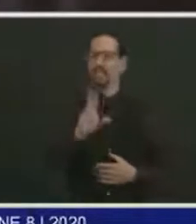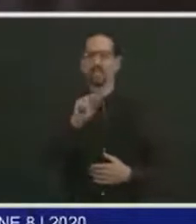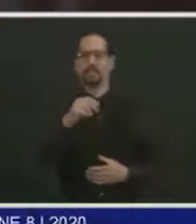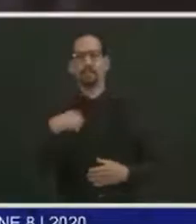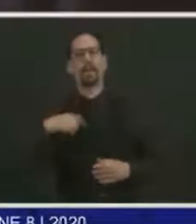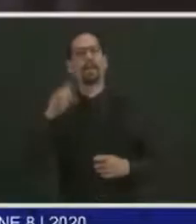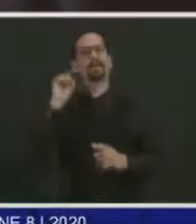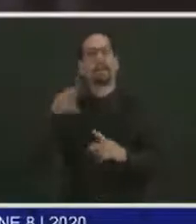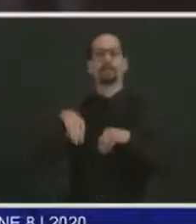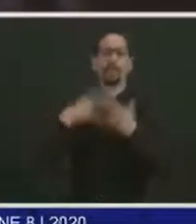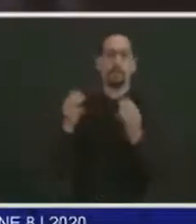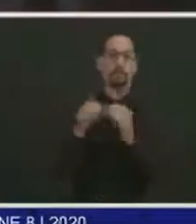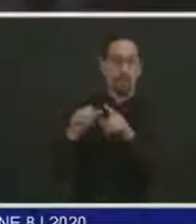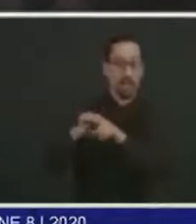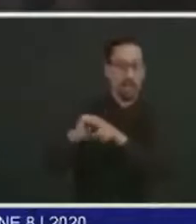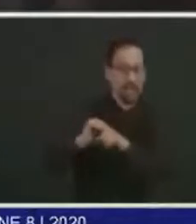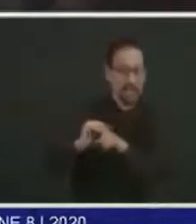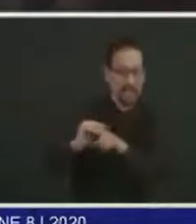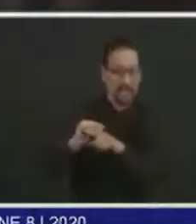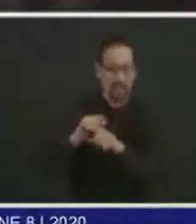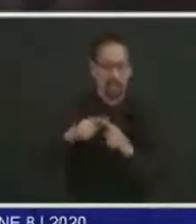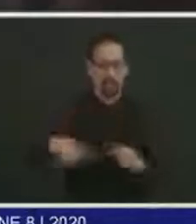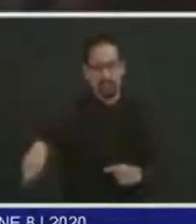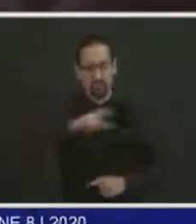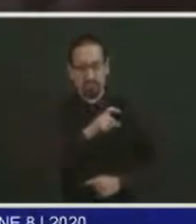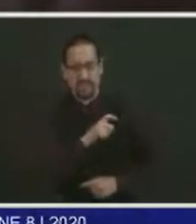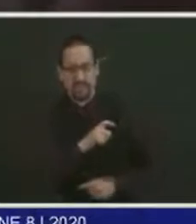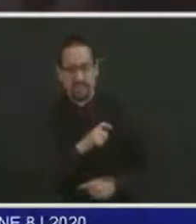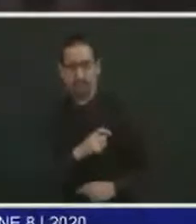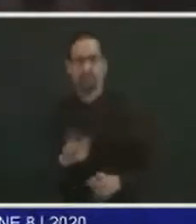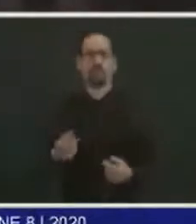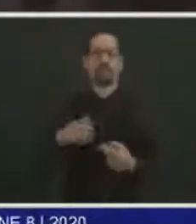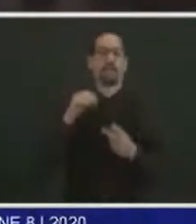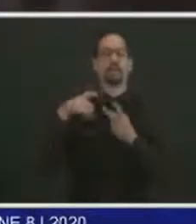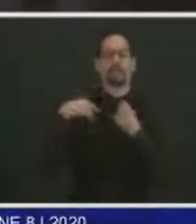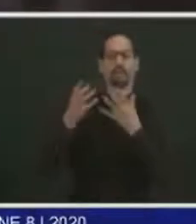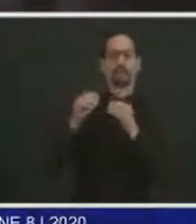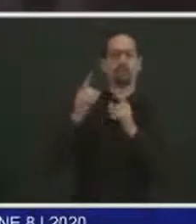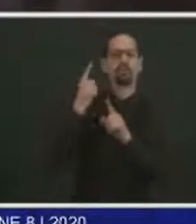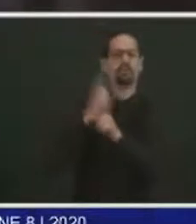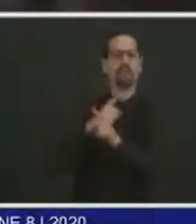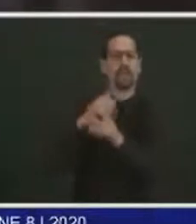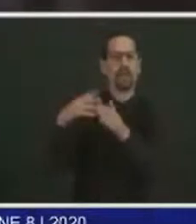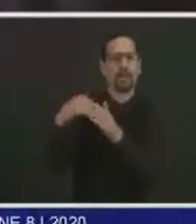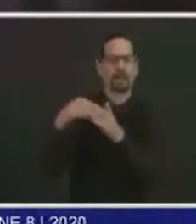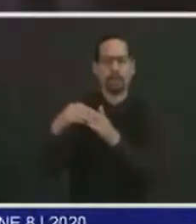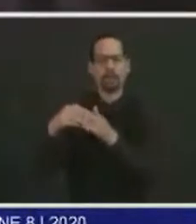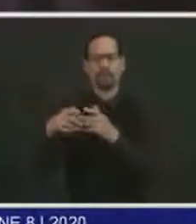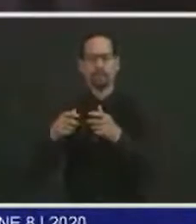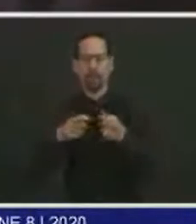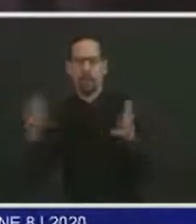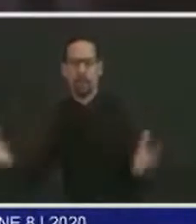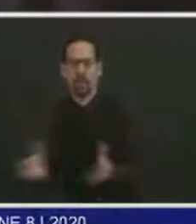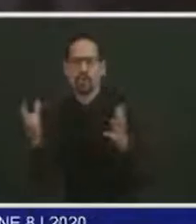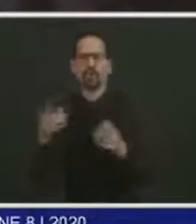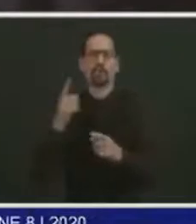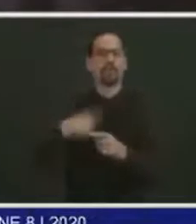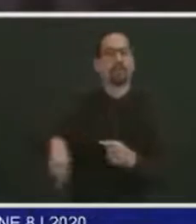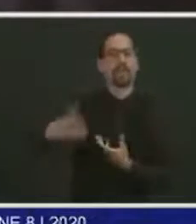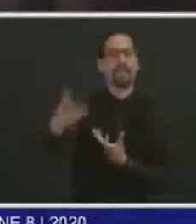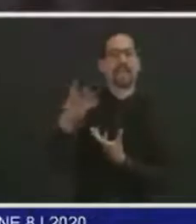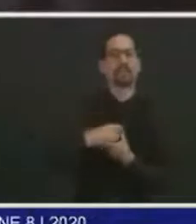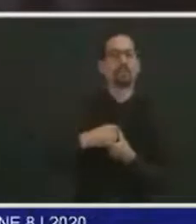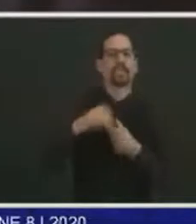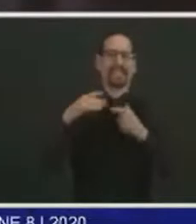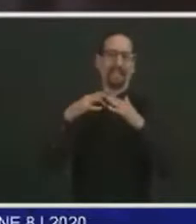diverse leadership and that strategy for recruiting diversity. You know, one thing which I